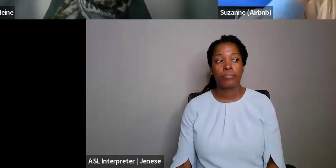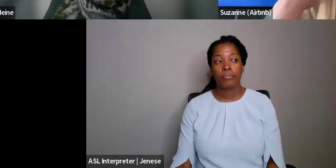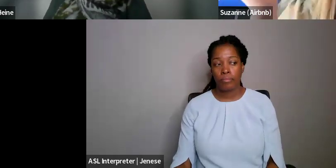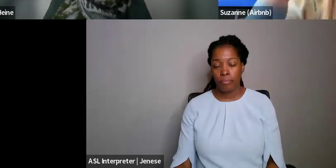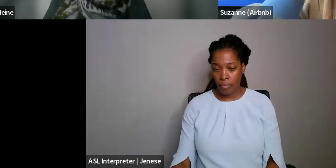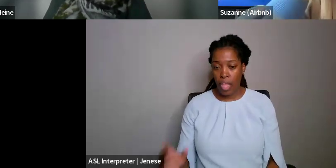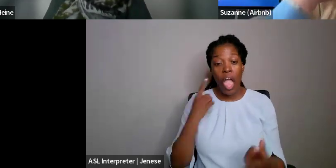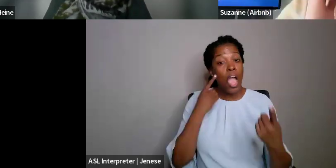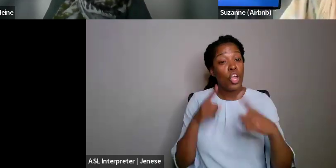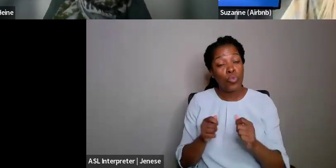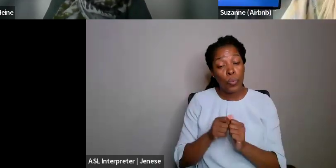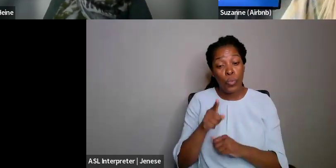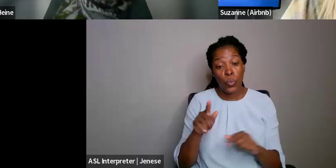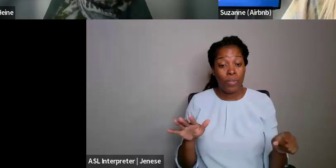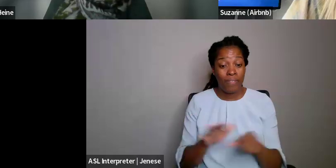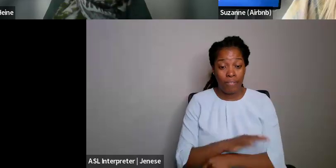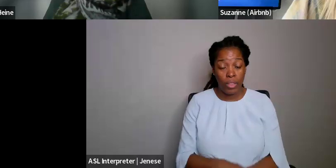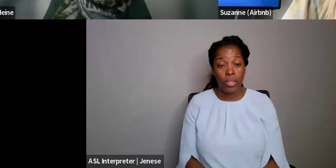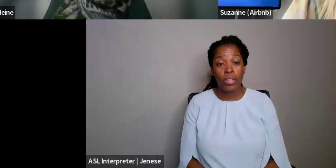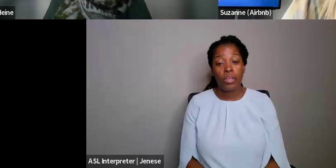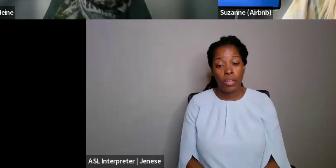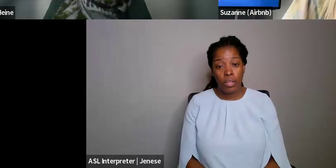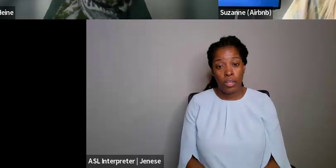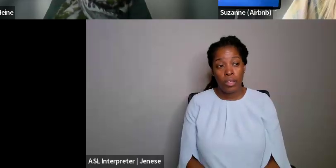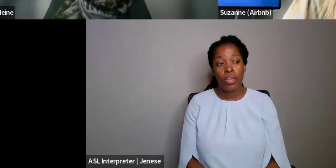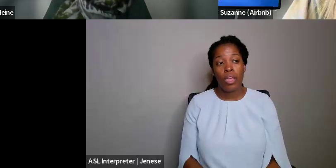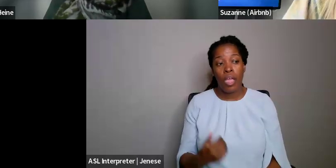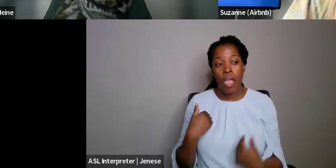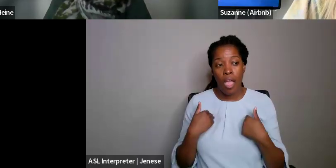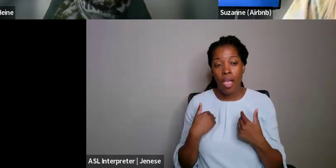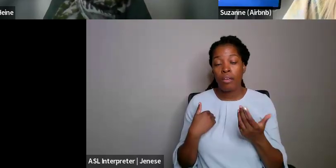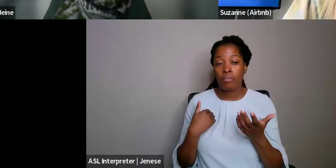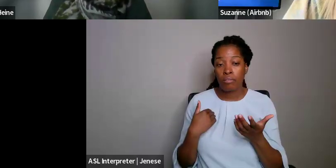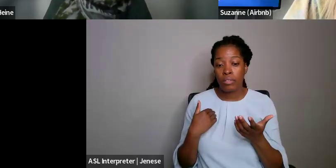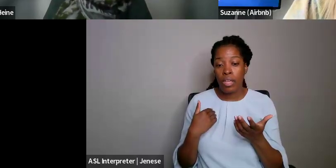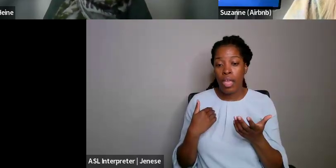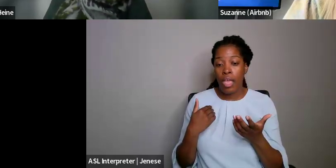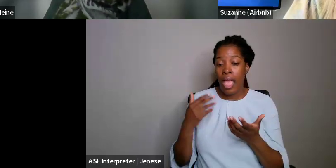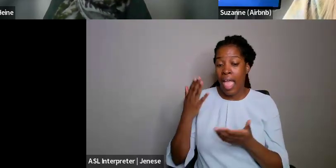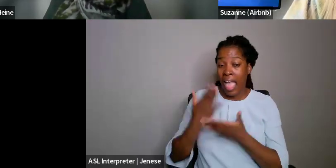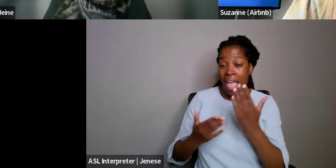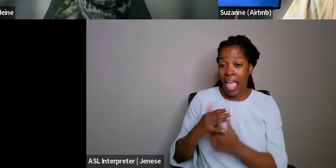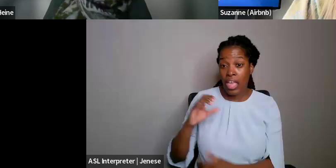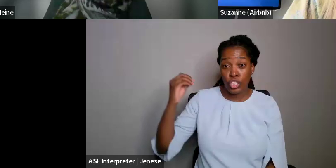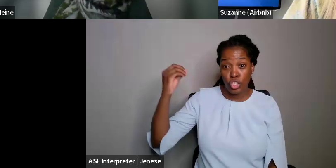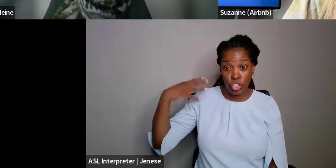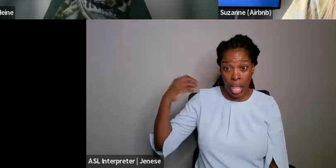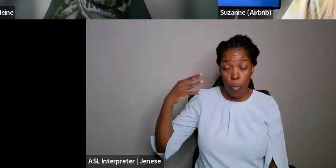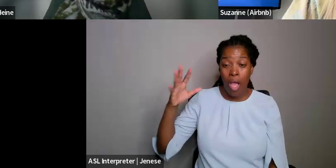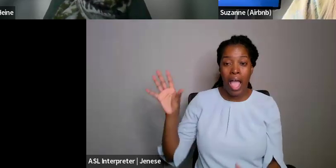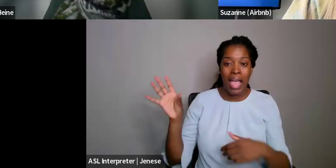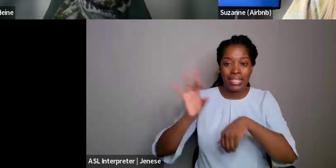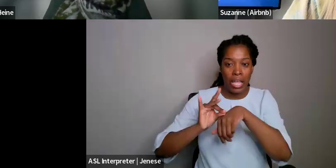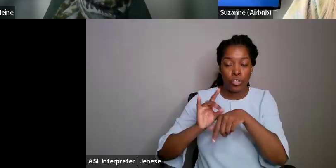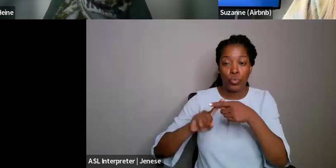I had a step-free shower already, but then I just made sure that there was a hand shower attached to the main shower head. So if